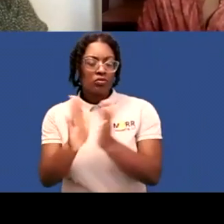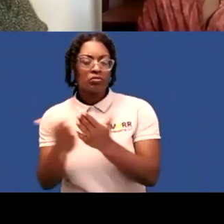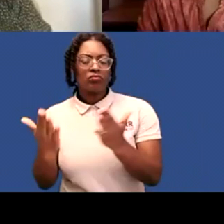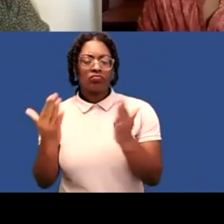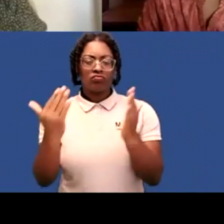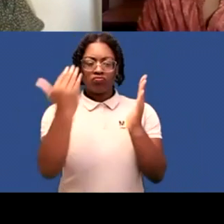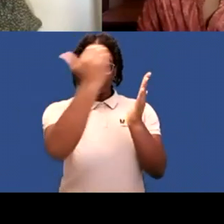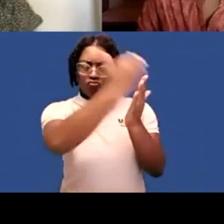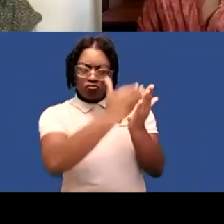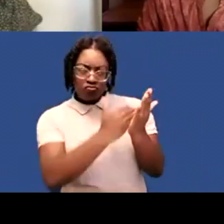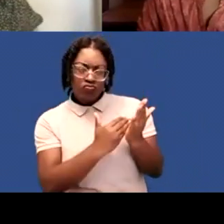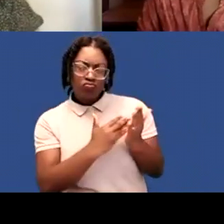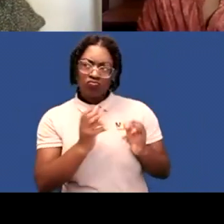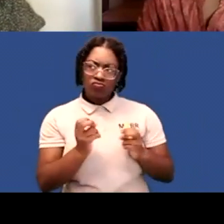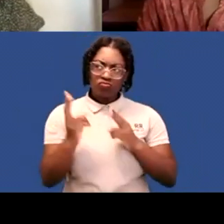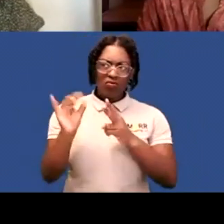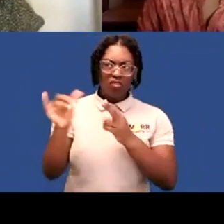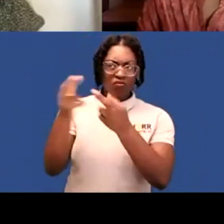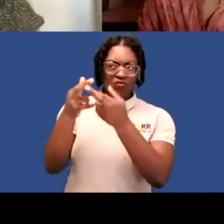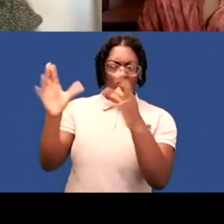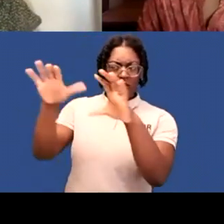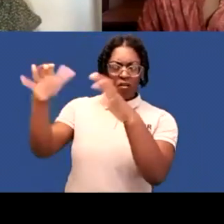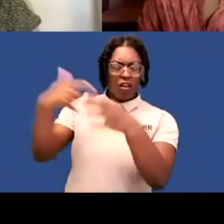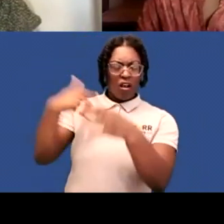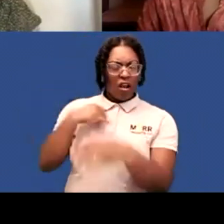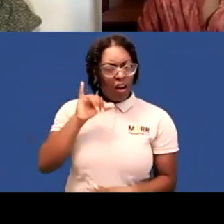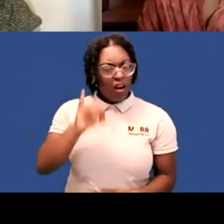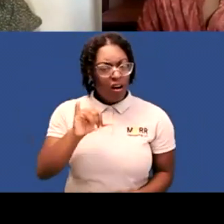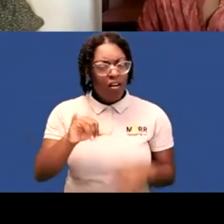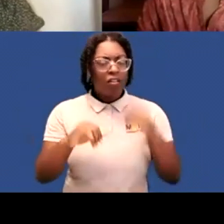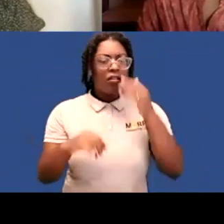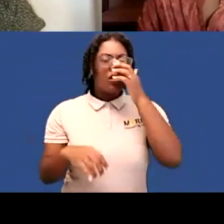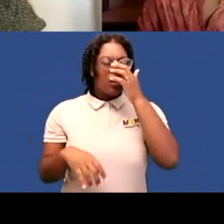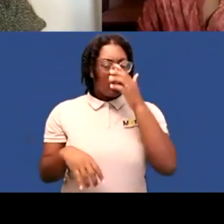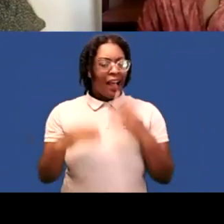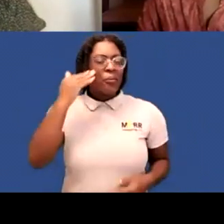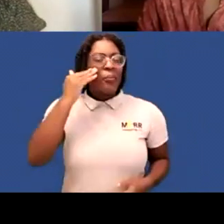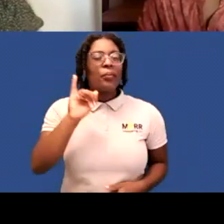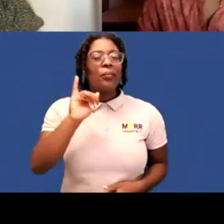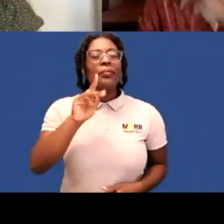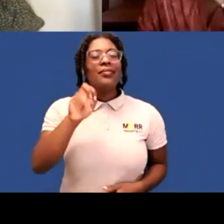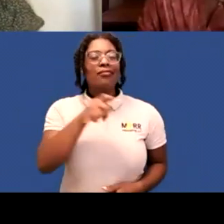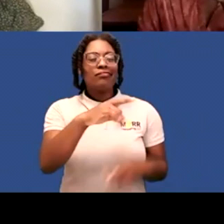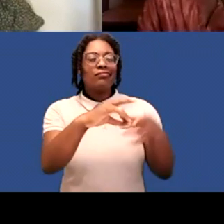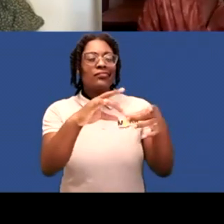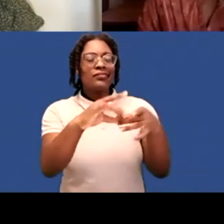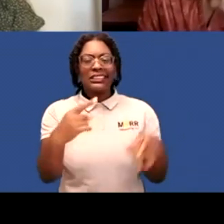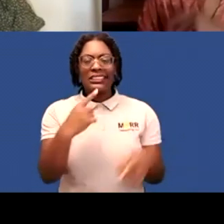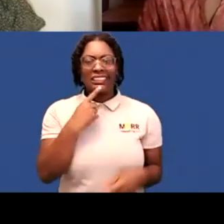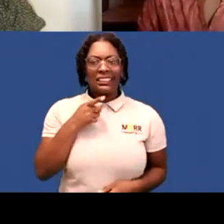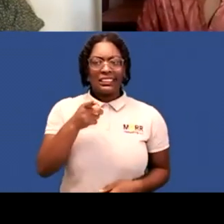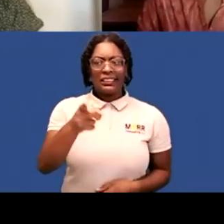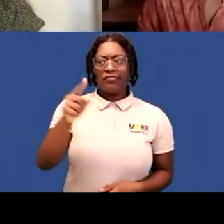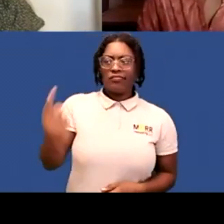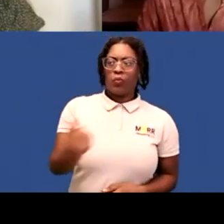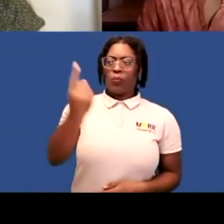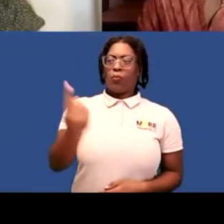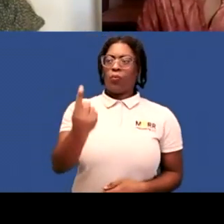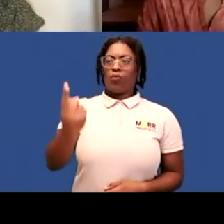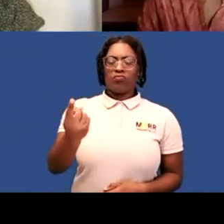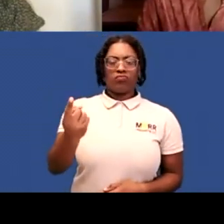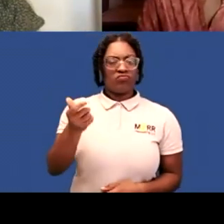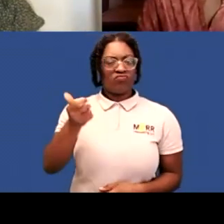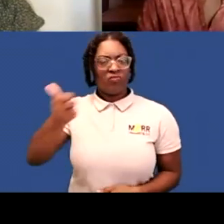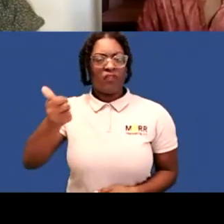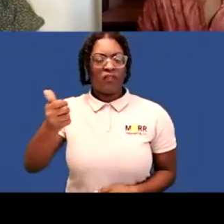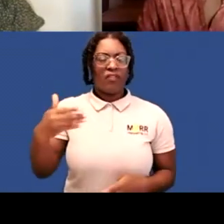saying, like, it's not a lone wolf situation, but it kind of sometimes depends on your environment. And you do have to actively seek your crew,